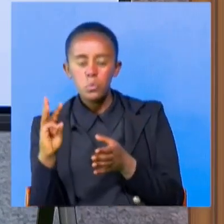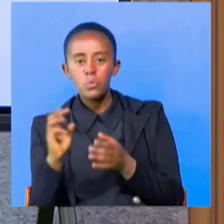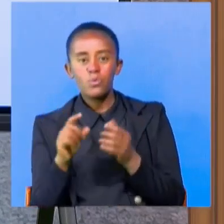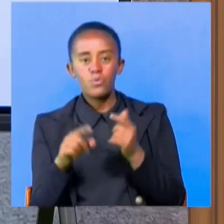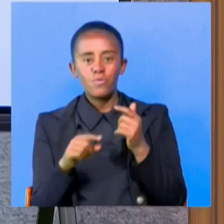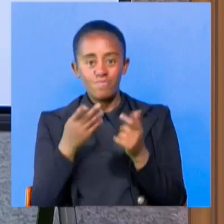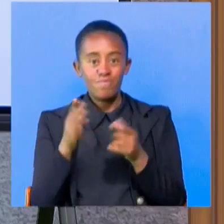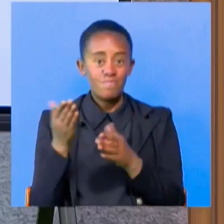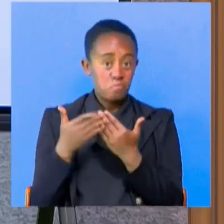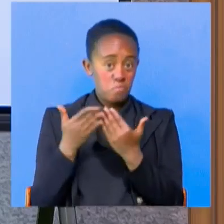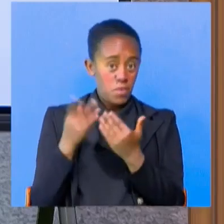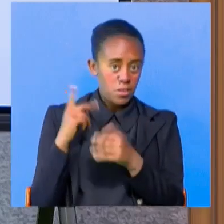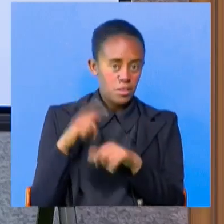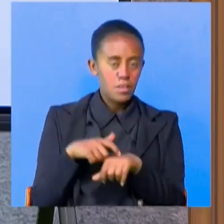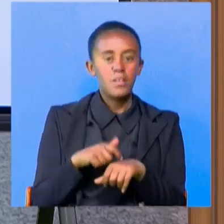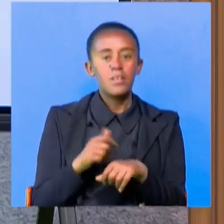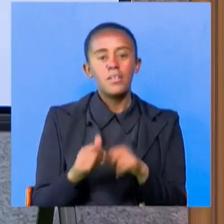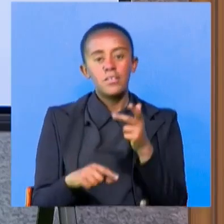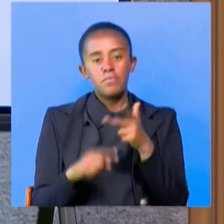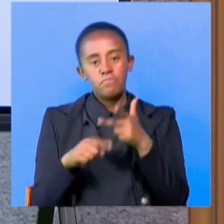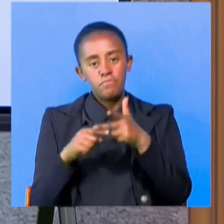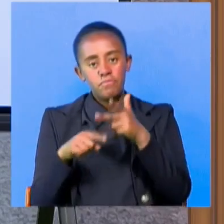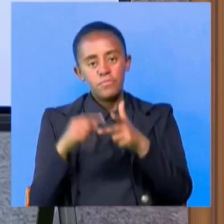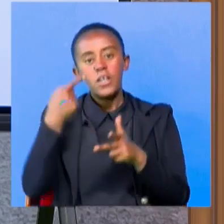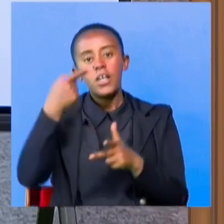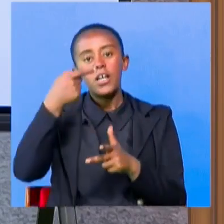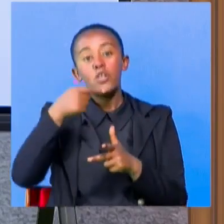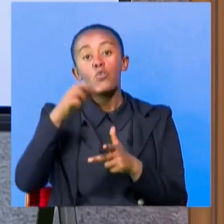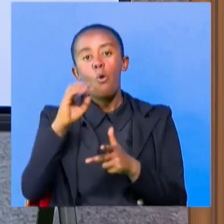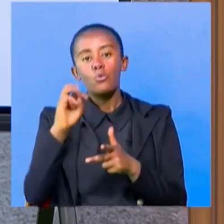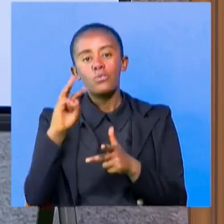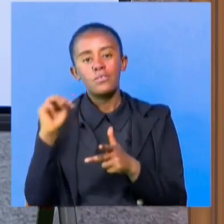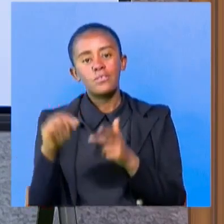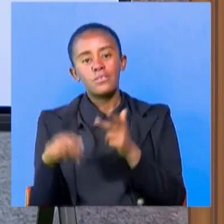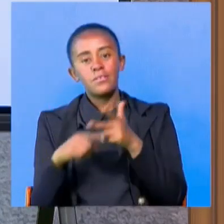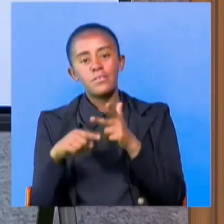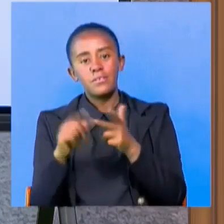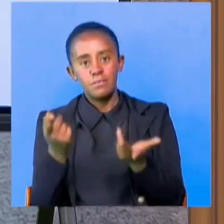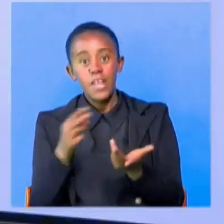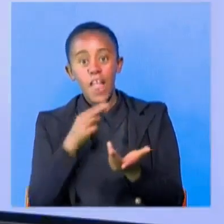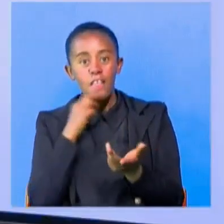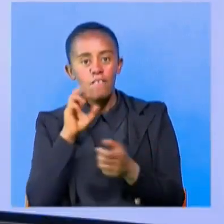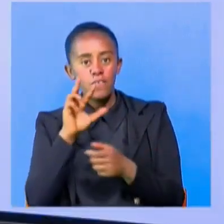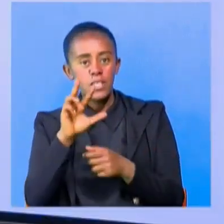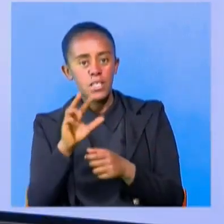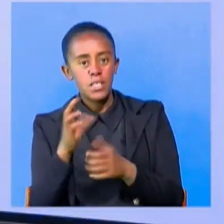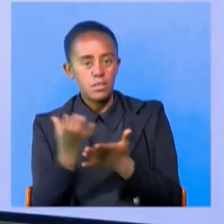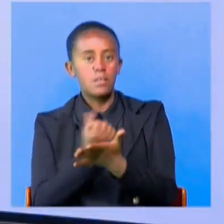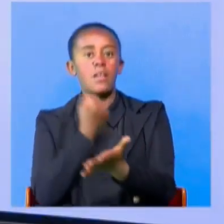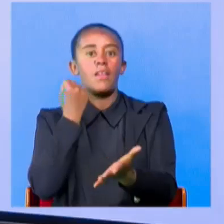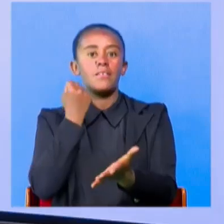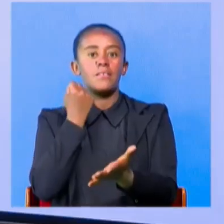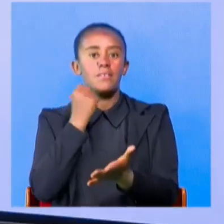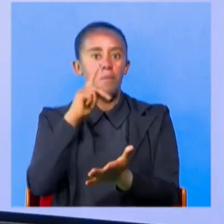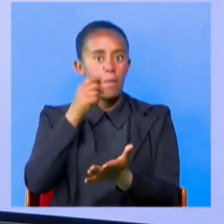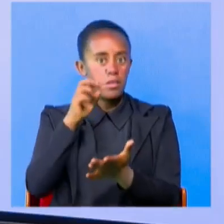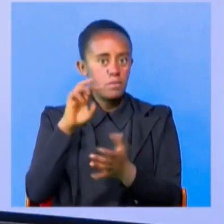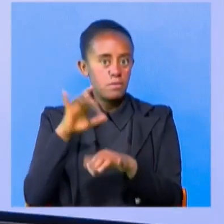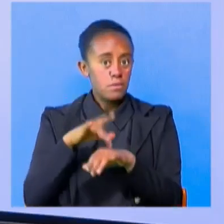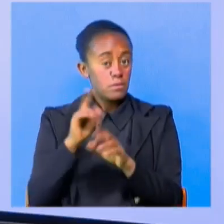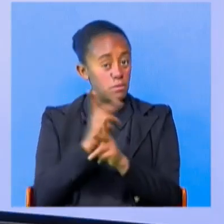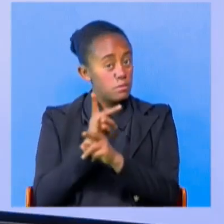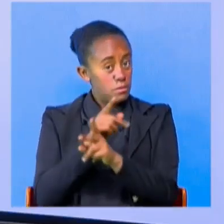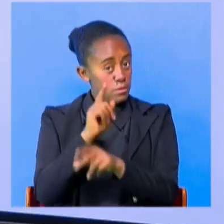V3 form become that is grown. So in such a case, the V3 form usually takes what? V3 form. Be